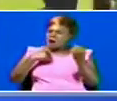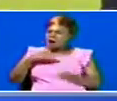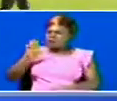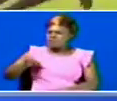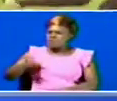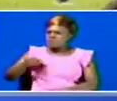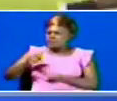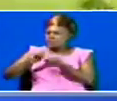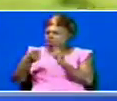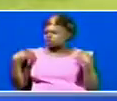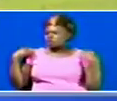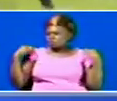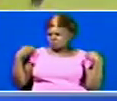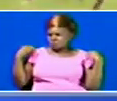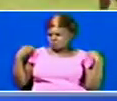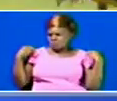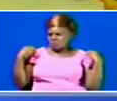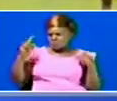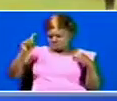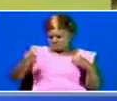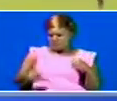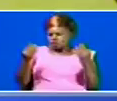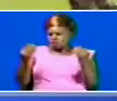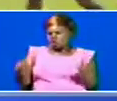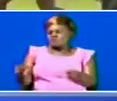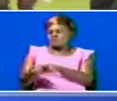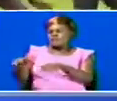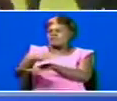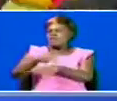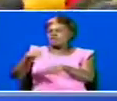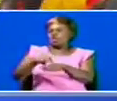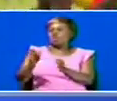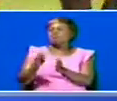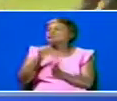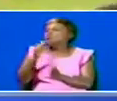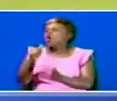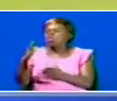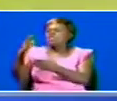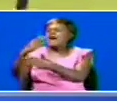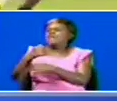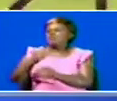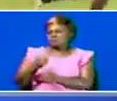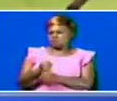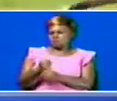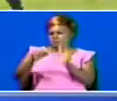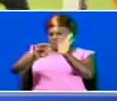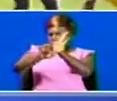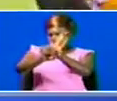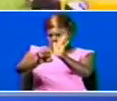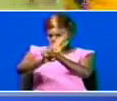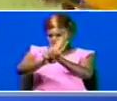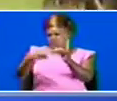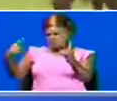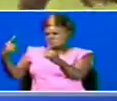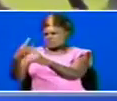rooms, for example? It's something that we need to address as a nation and not as an association. For example, go to Harlequins, go